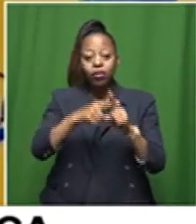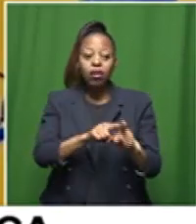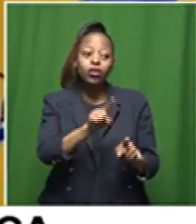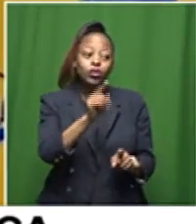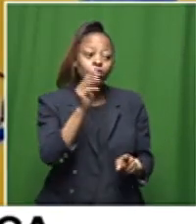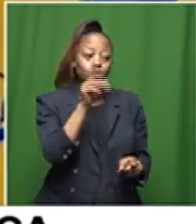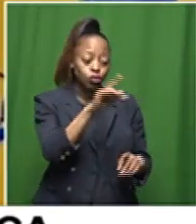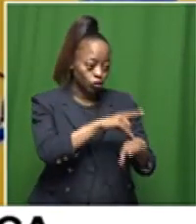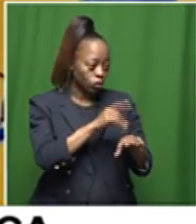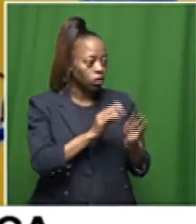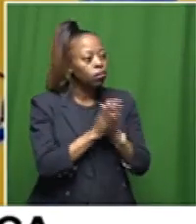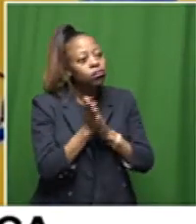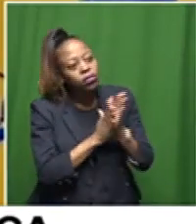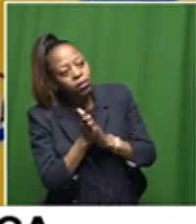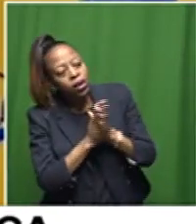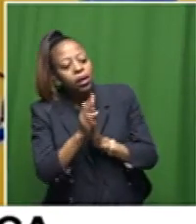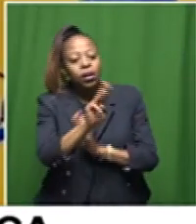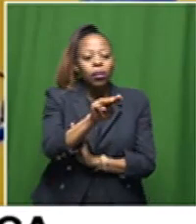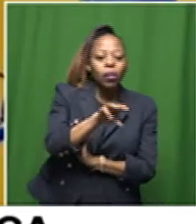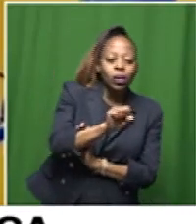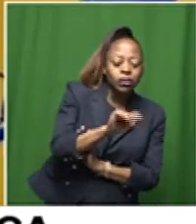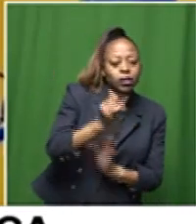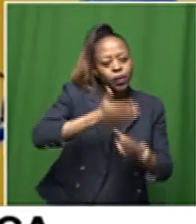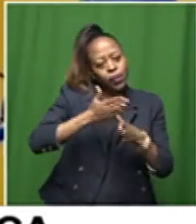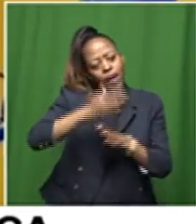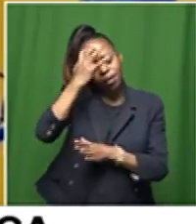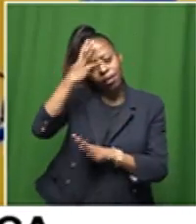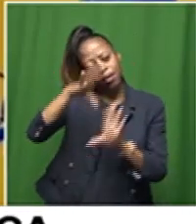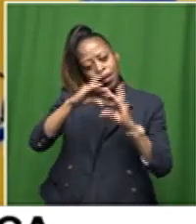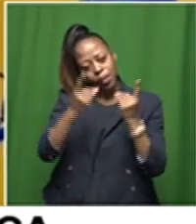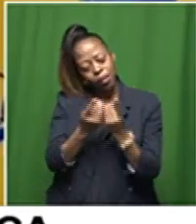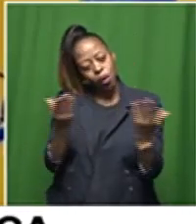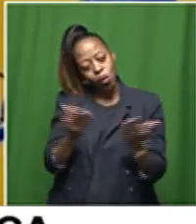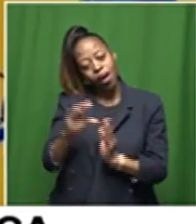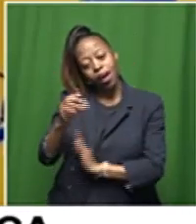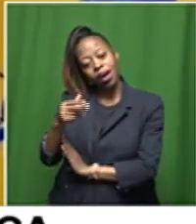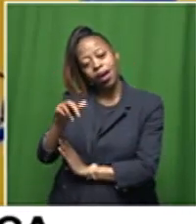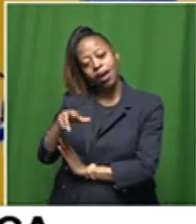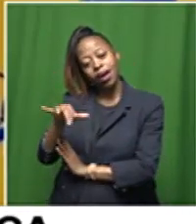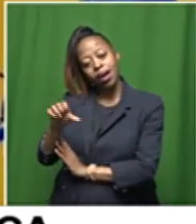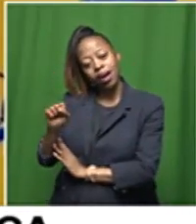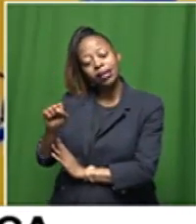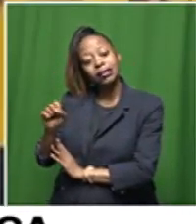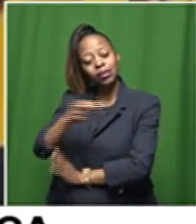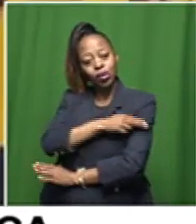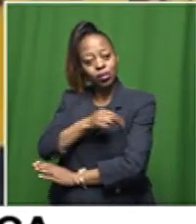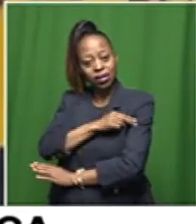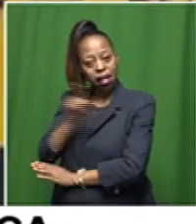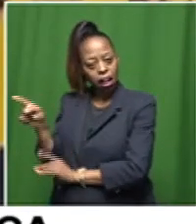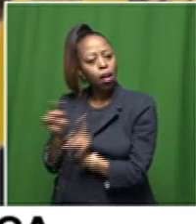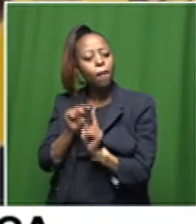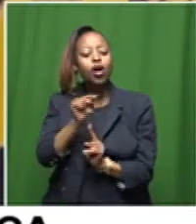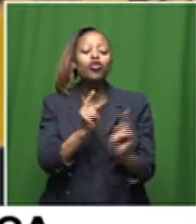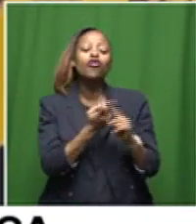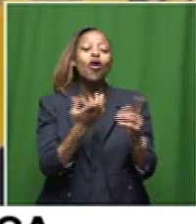say, Dr. Musa might be working as the head of department in Krisani Bara, but Dr. Musa